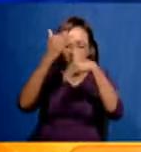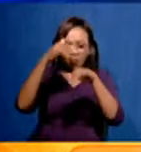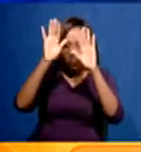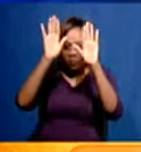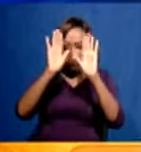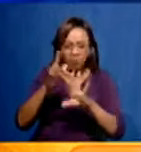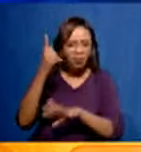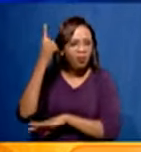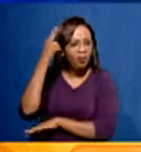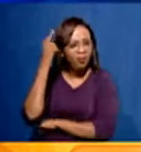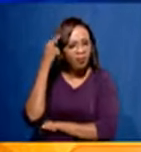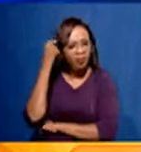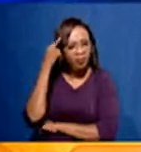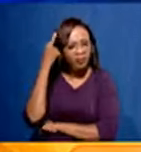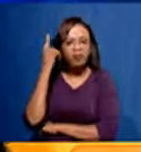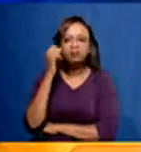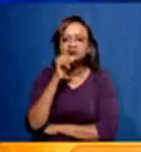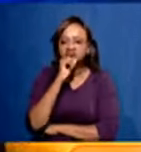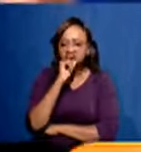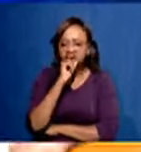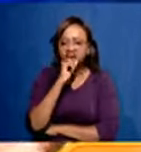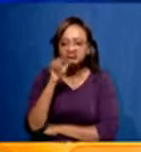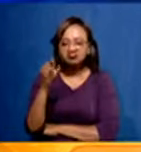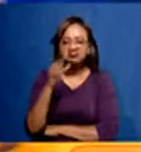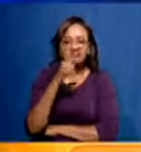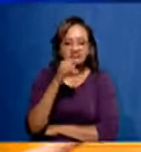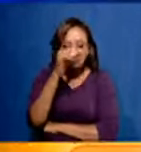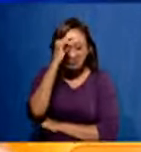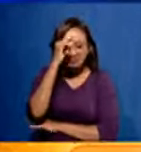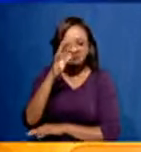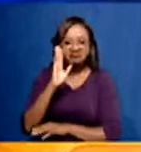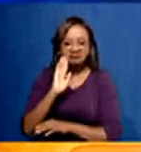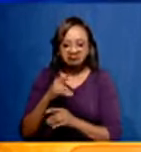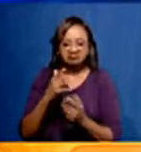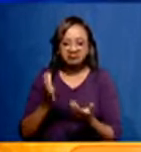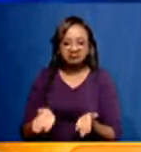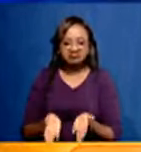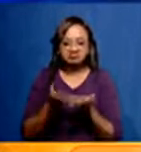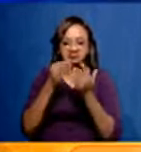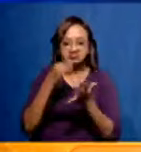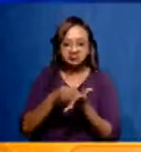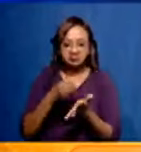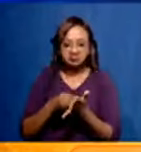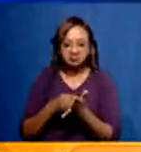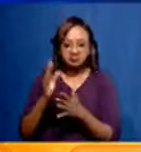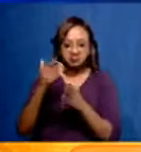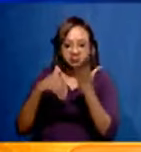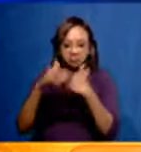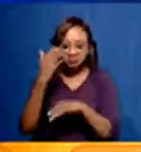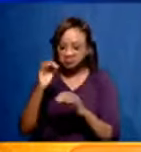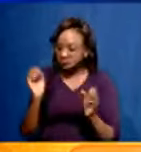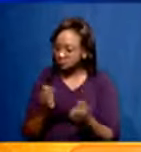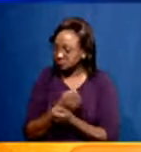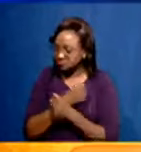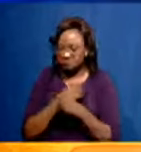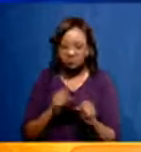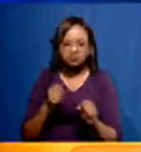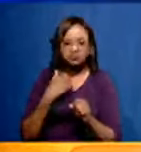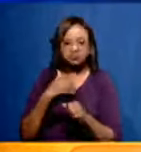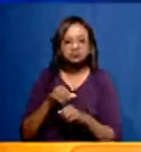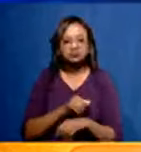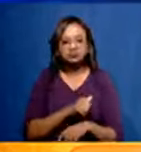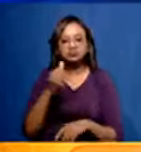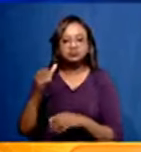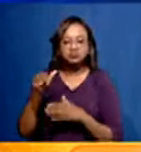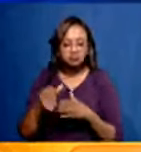overnight the government will double, triple, quadruple its budget to the university. And they should not. There are other resources in